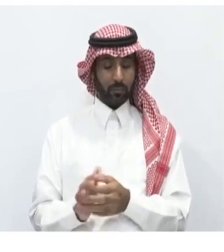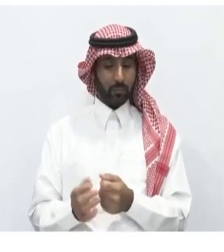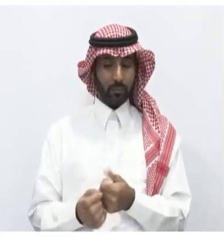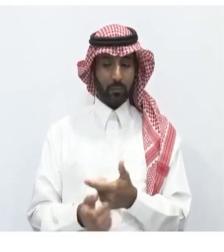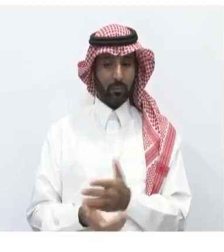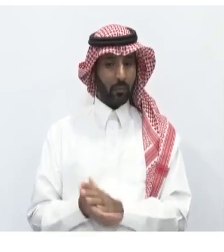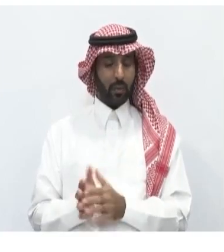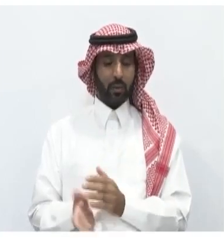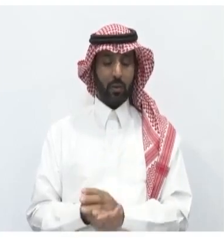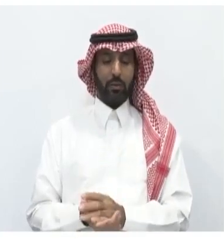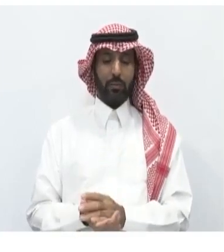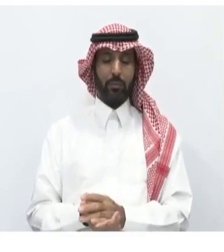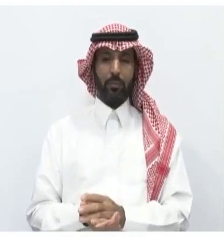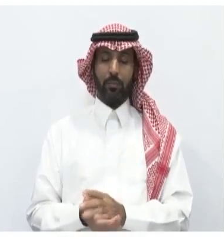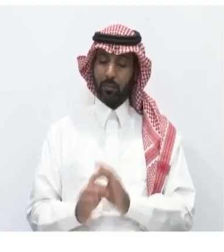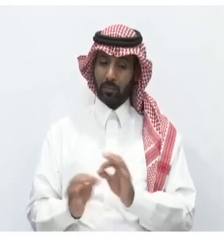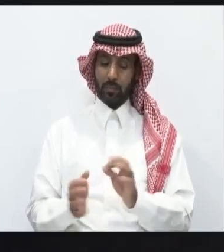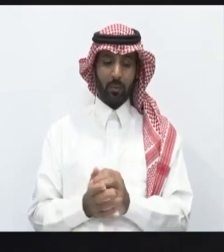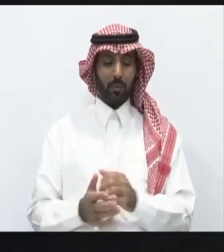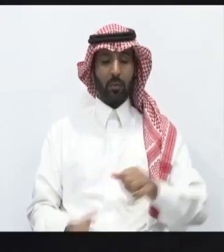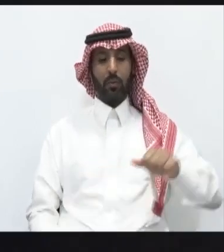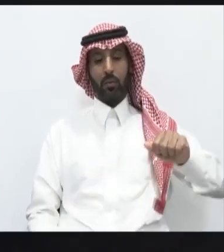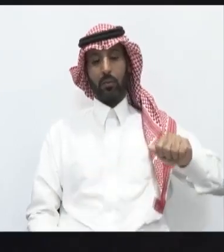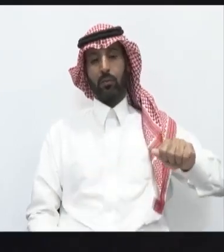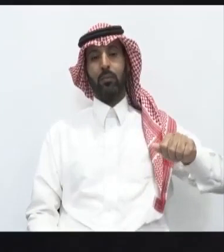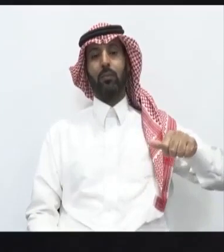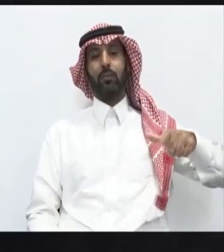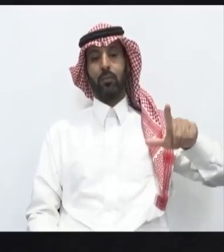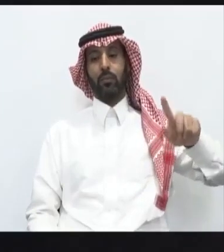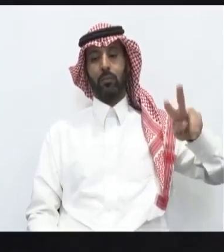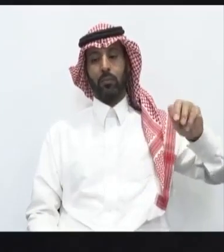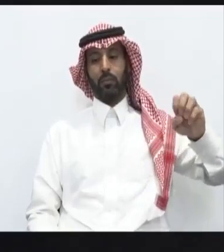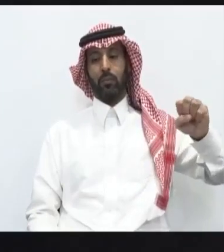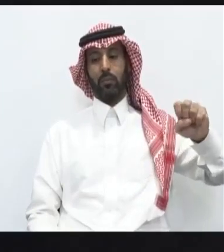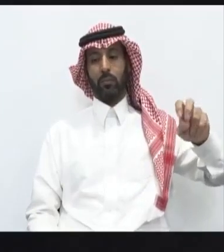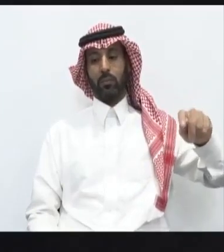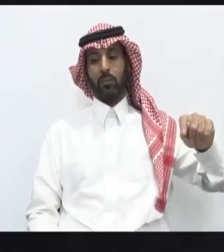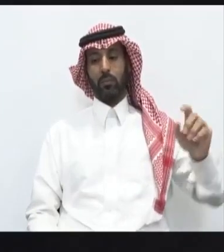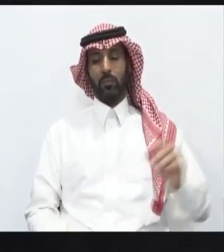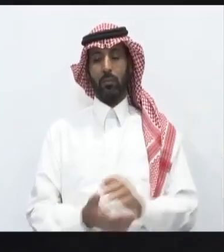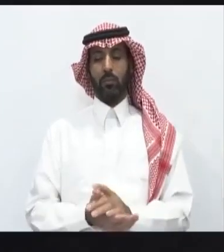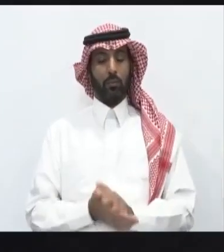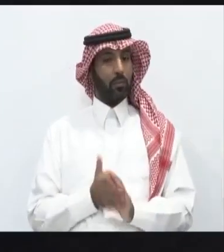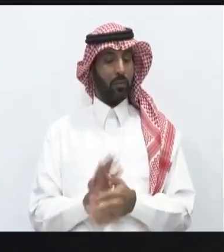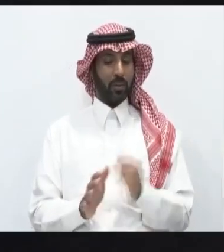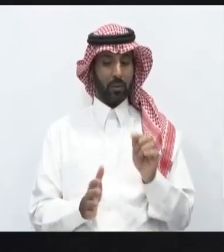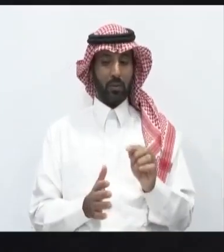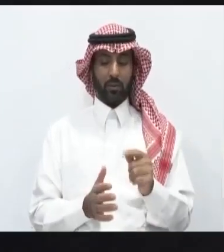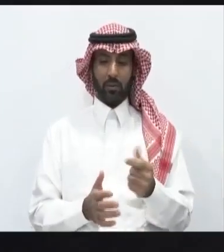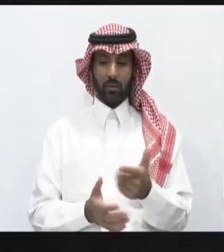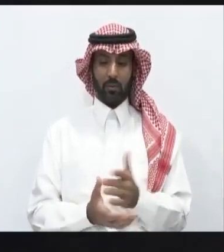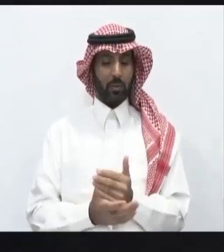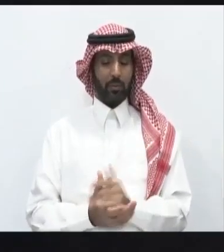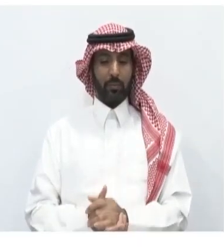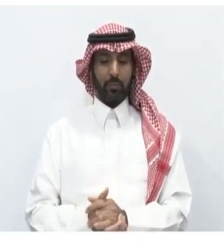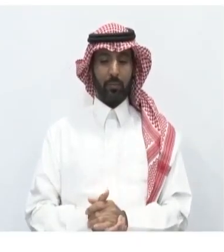money or I'm completely out of money? When I say I'm completely out of money, I have zero. So this